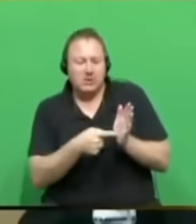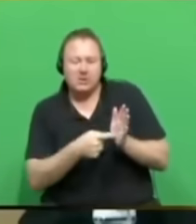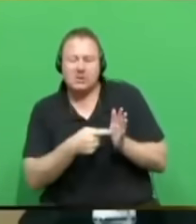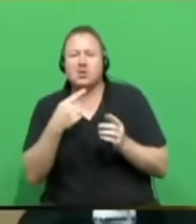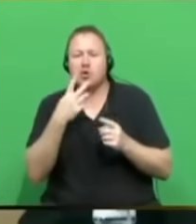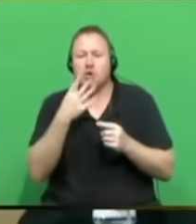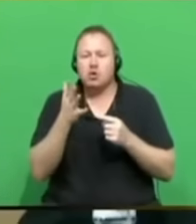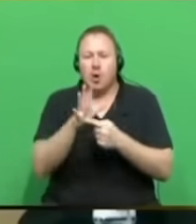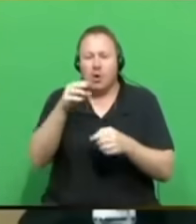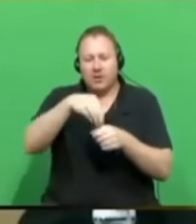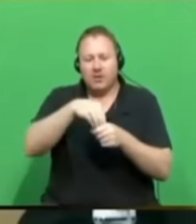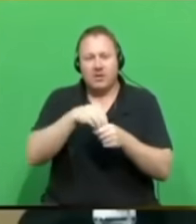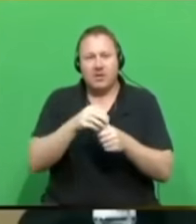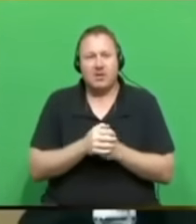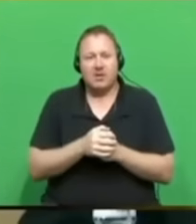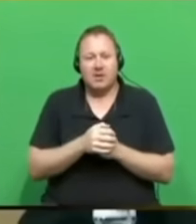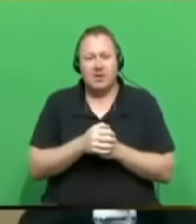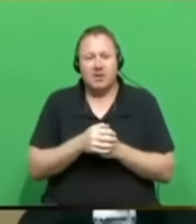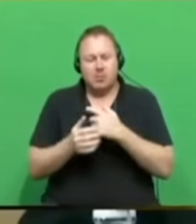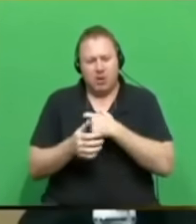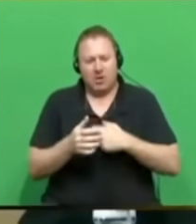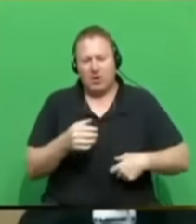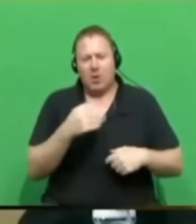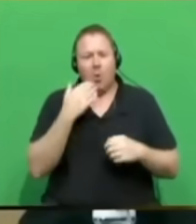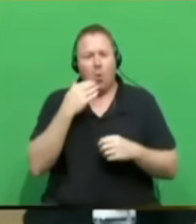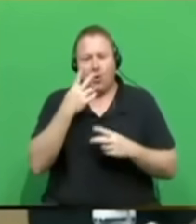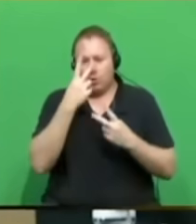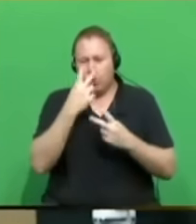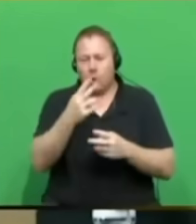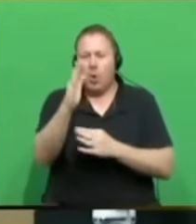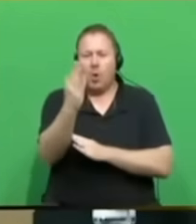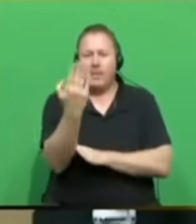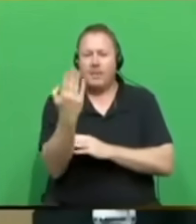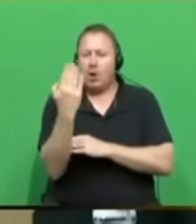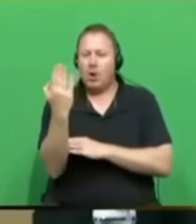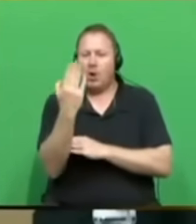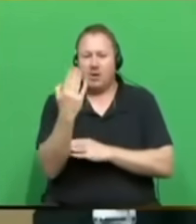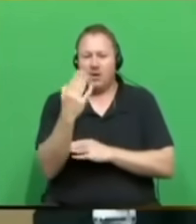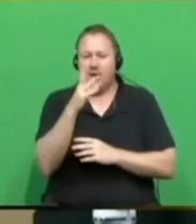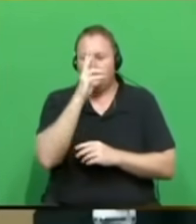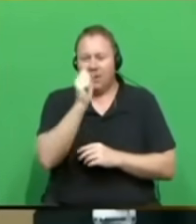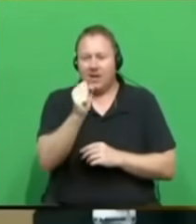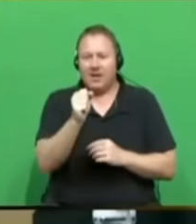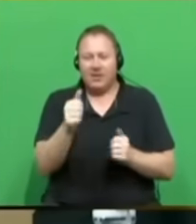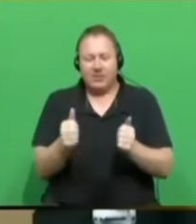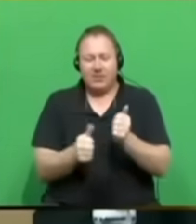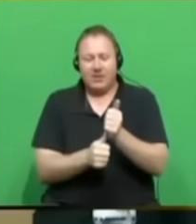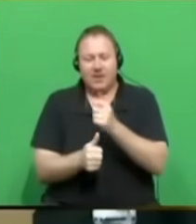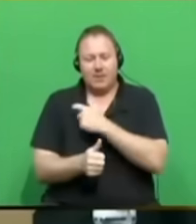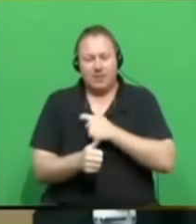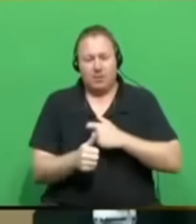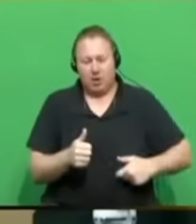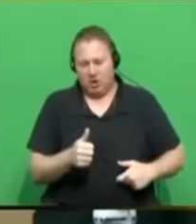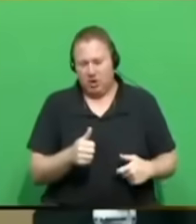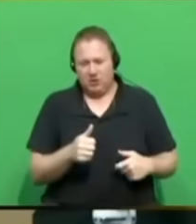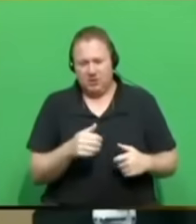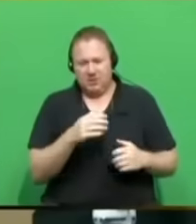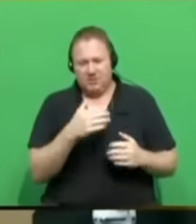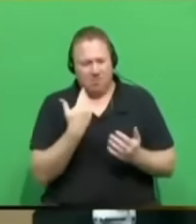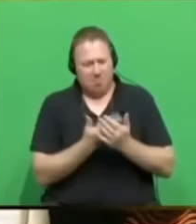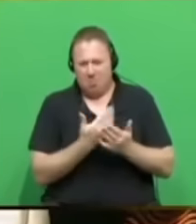you look yourself in the mirror, do you absolutely believe that the Deputy President is beyond